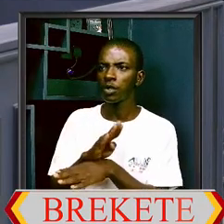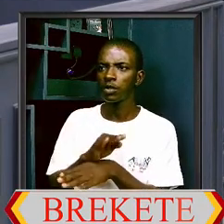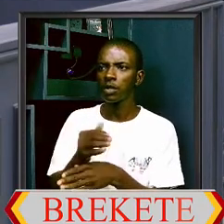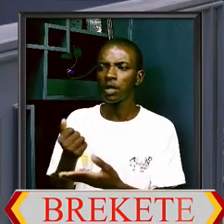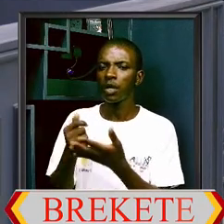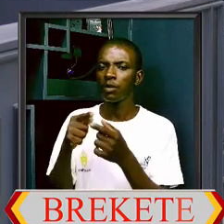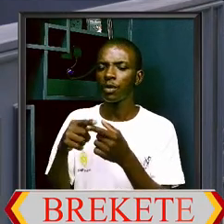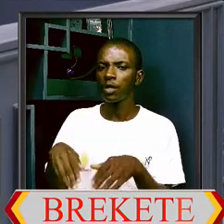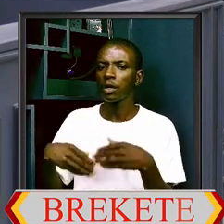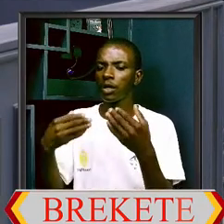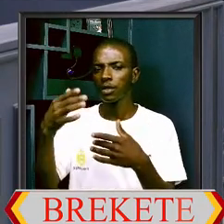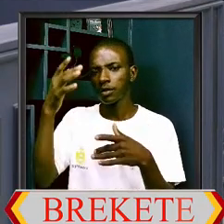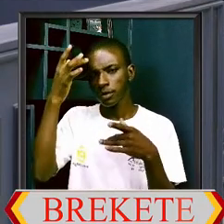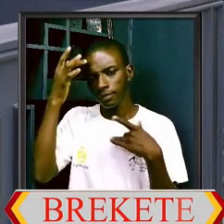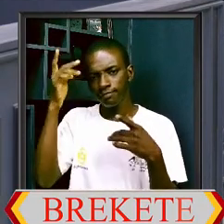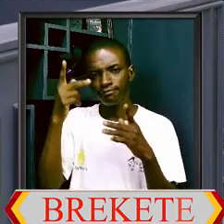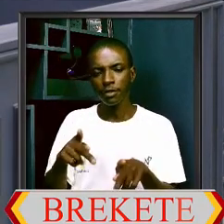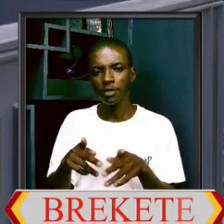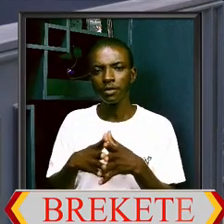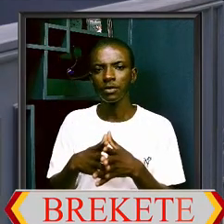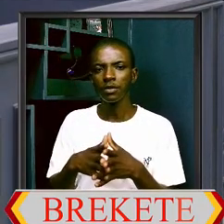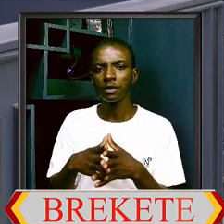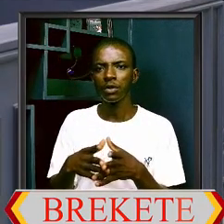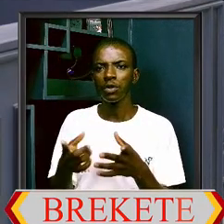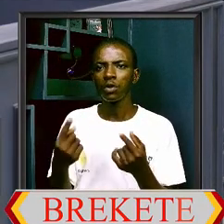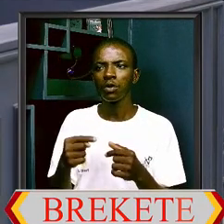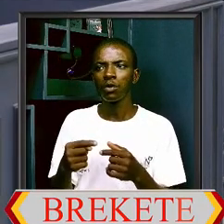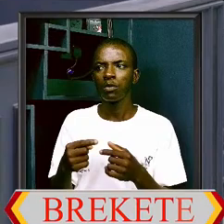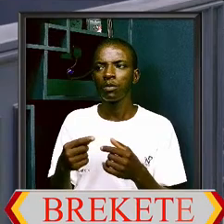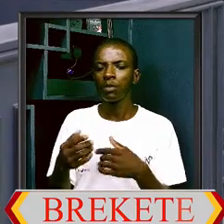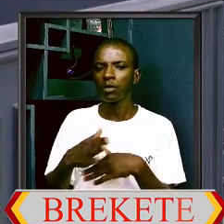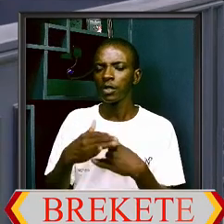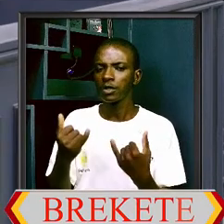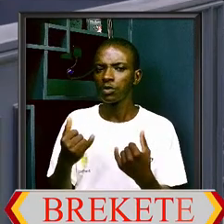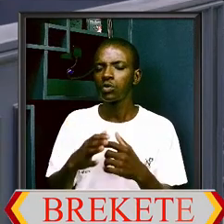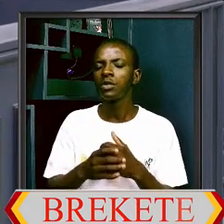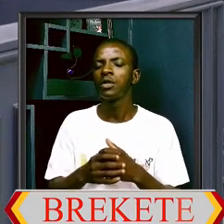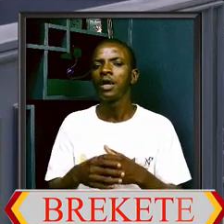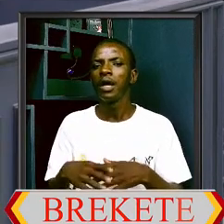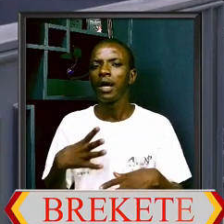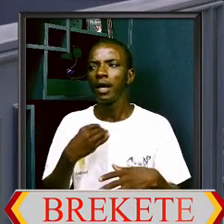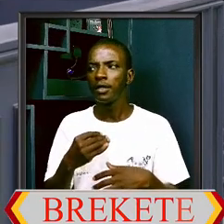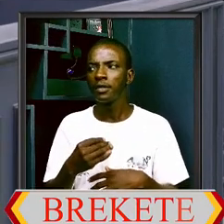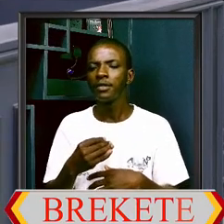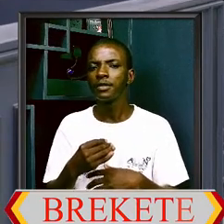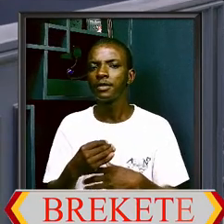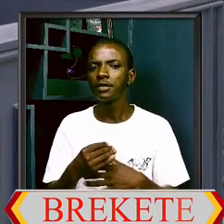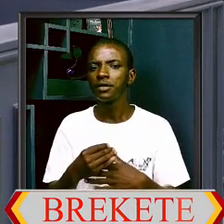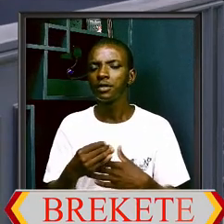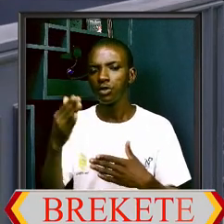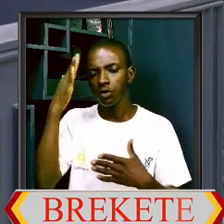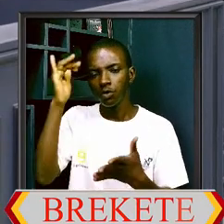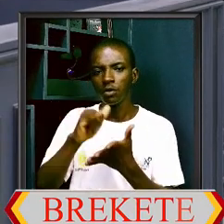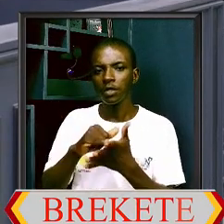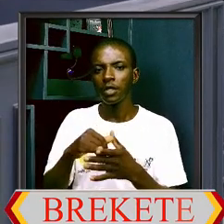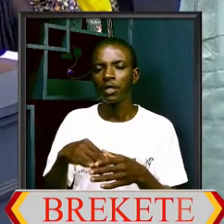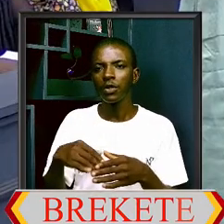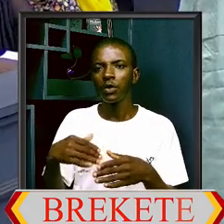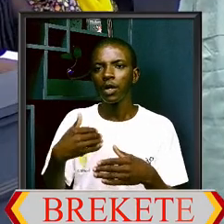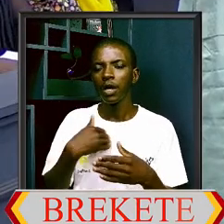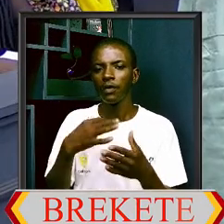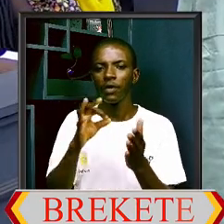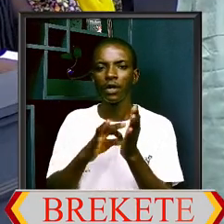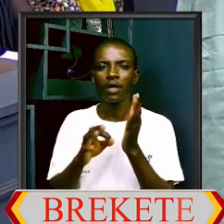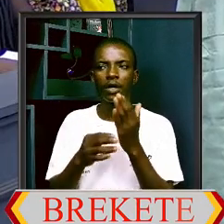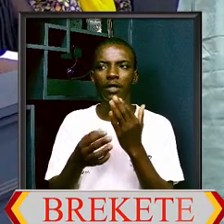carry this my patient okay I will come carry now and uh I go I know say we get